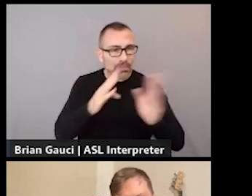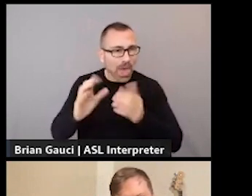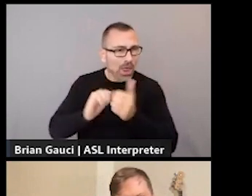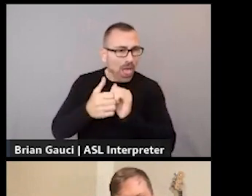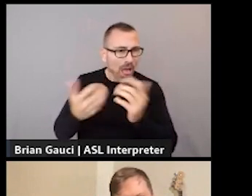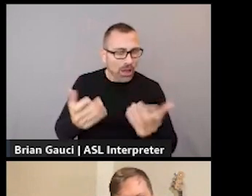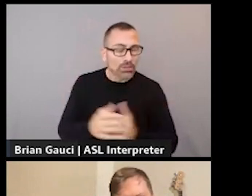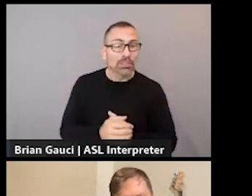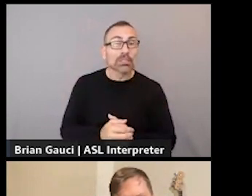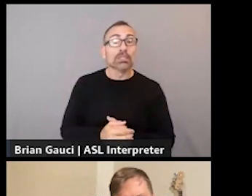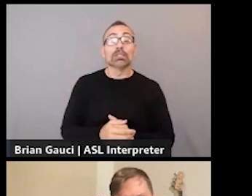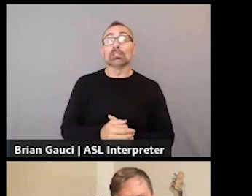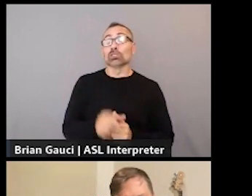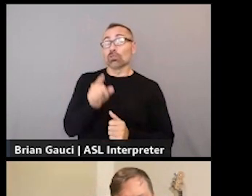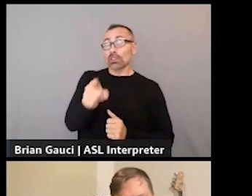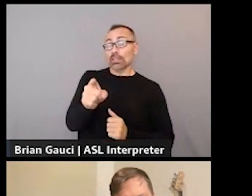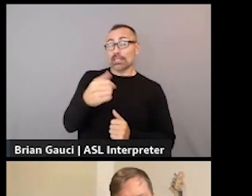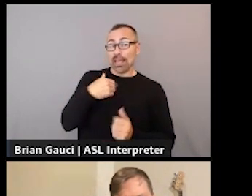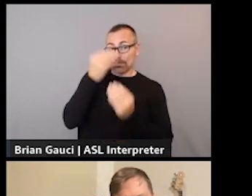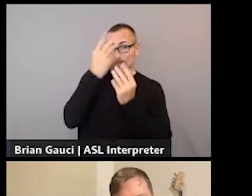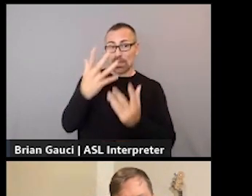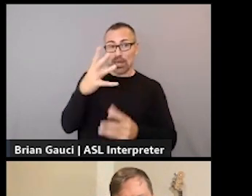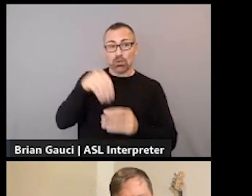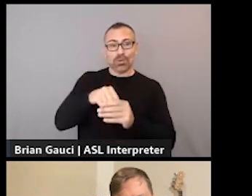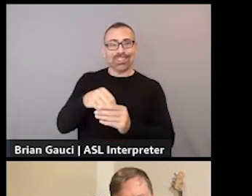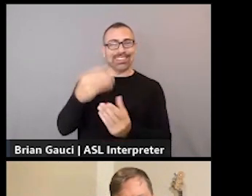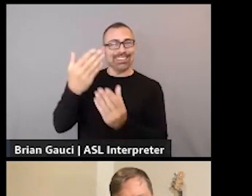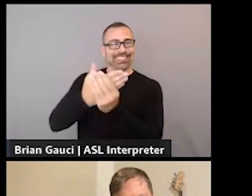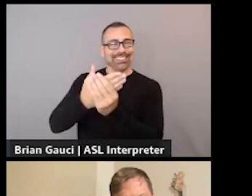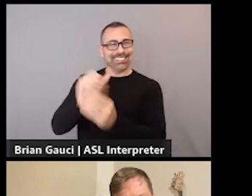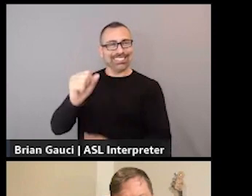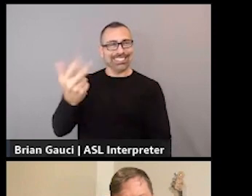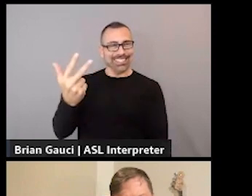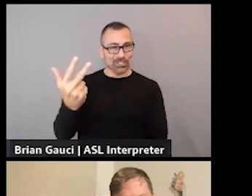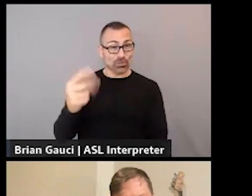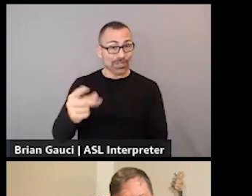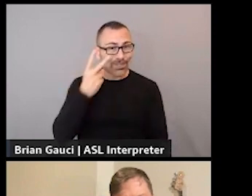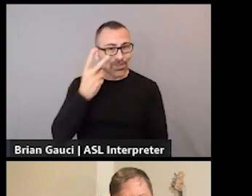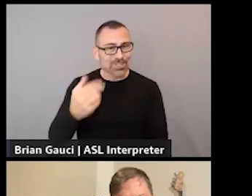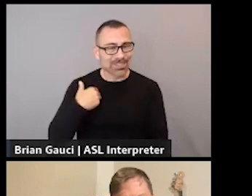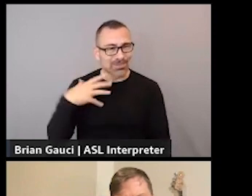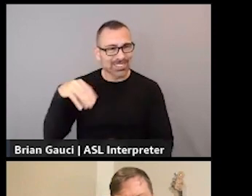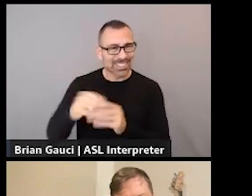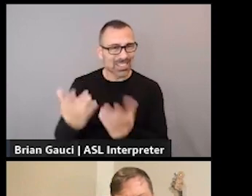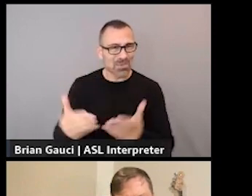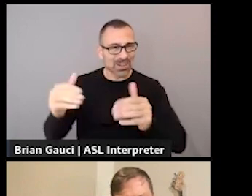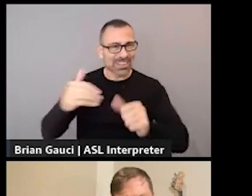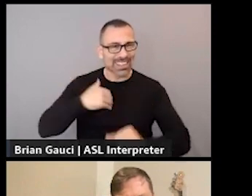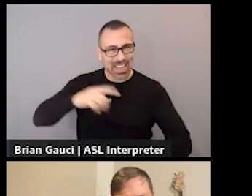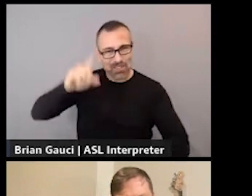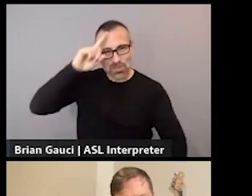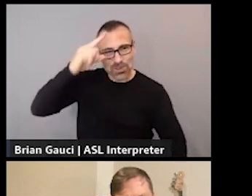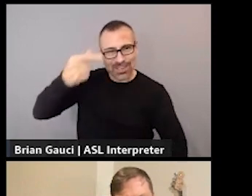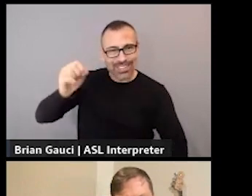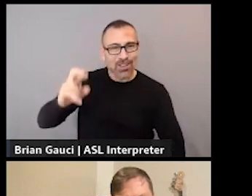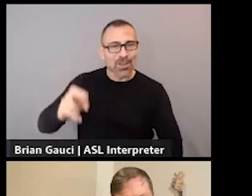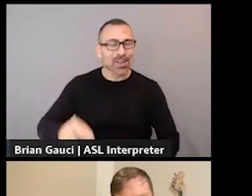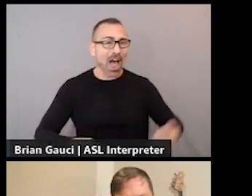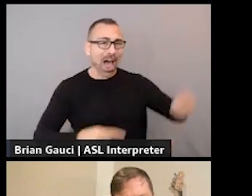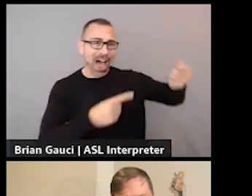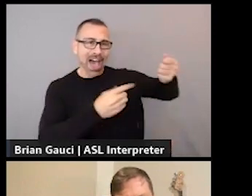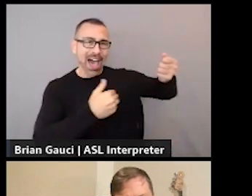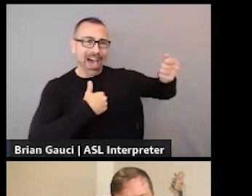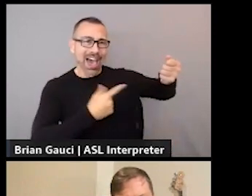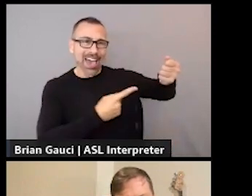some data in S3. And you'll see in my bucket here, I have unicorn gear. I've got a bucket here too. Wait. Do you have a what does